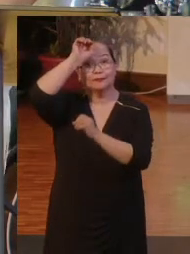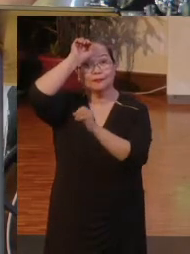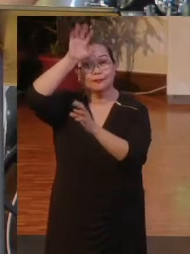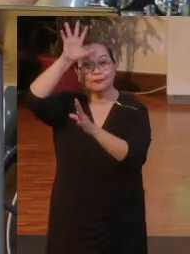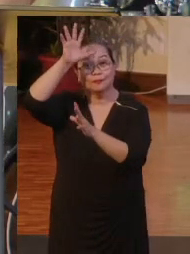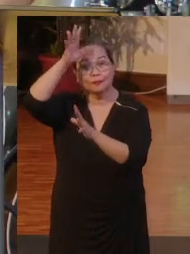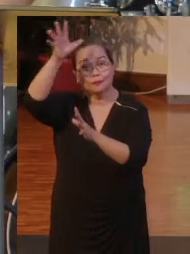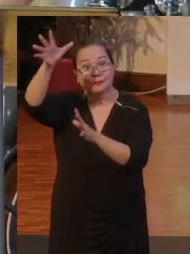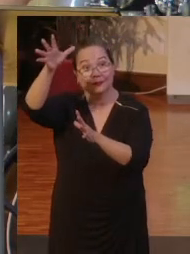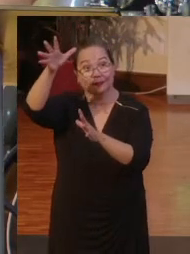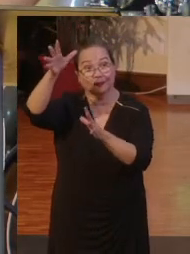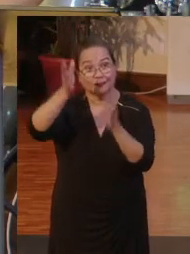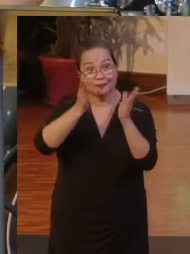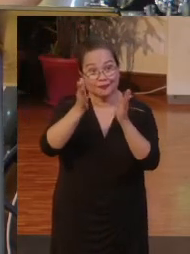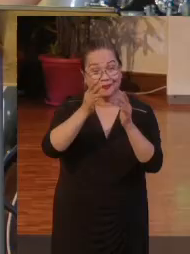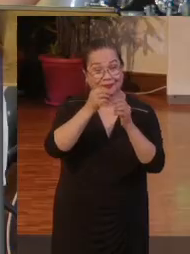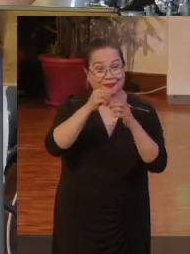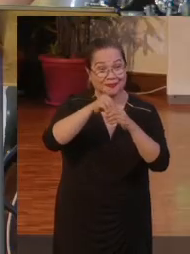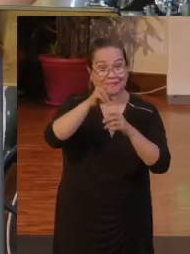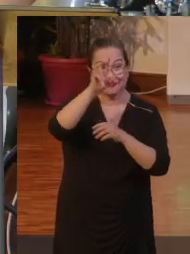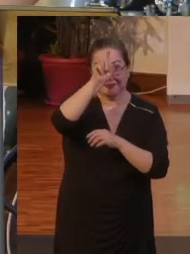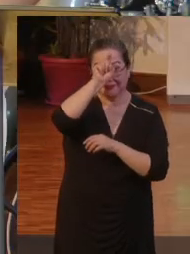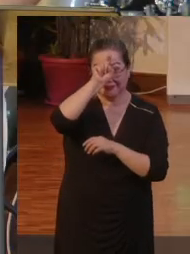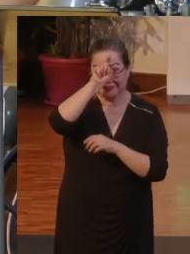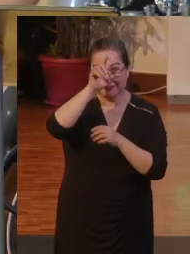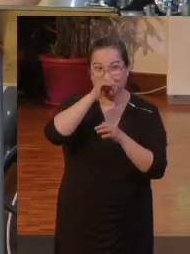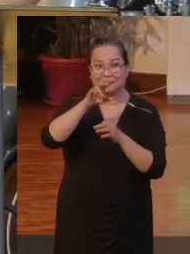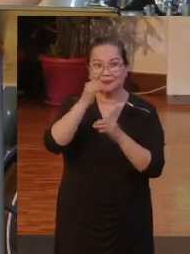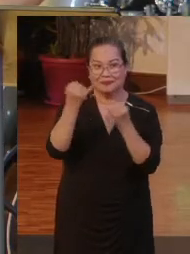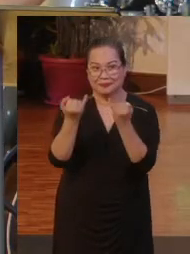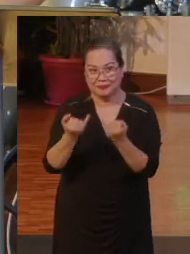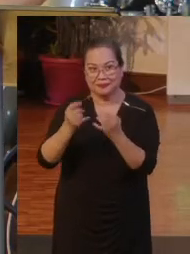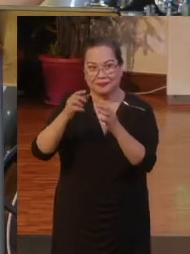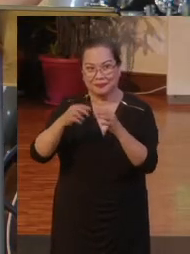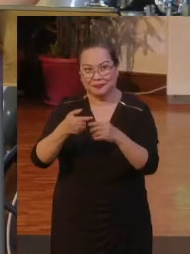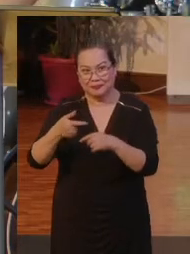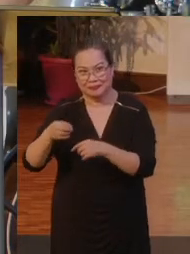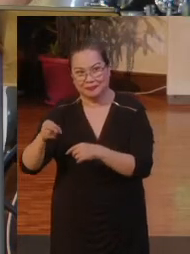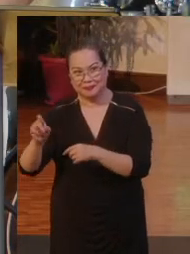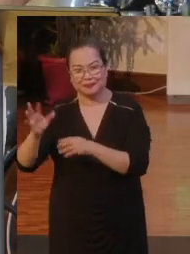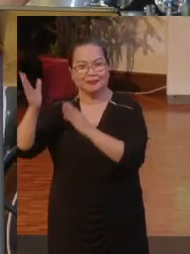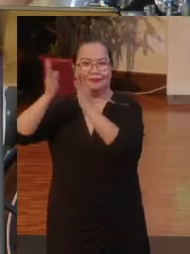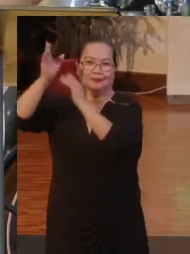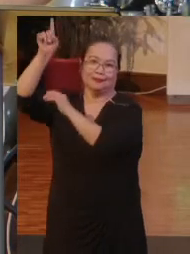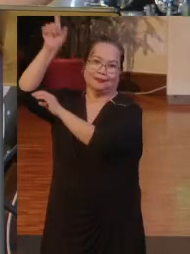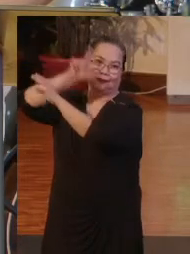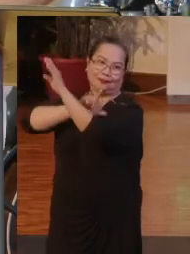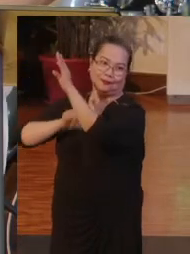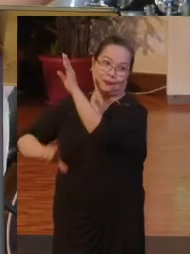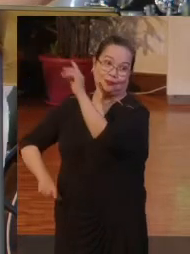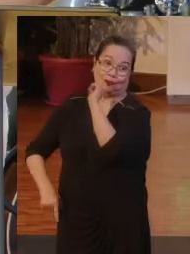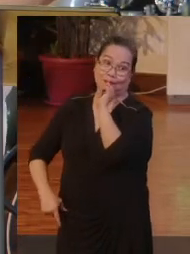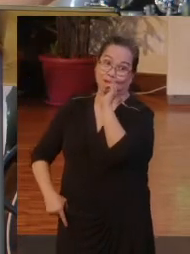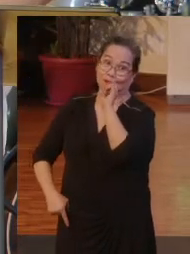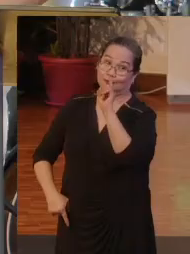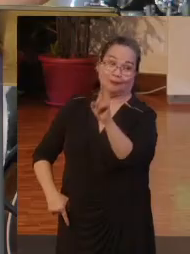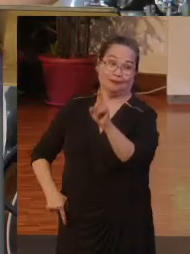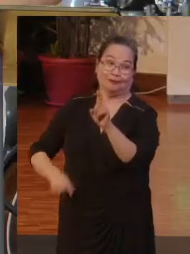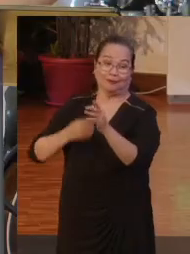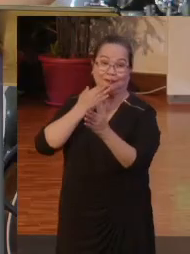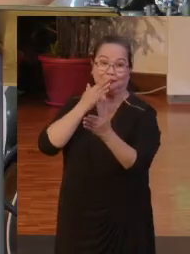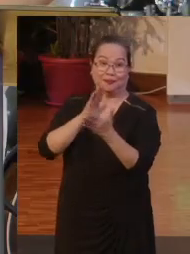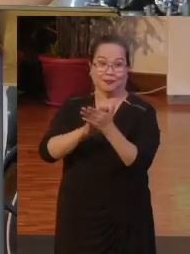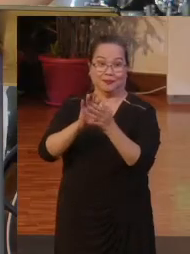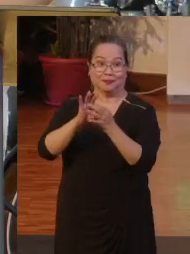river and in Egypt and serve the Lord. And if it is evil in